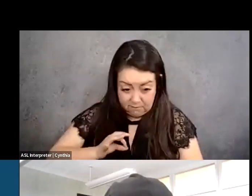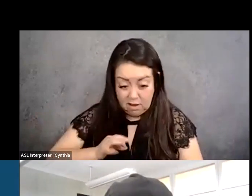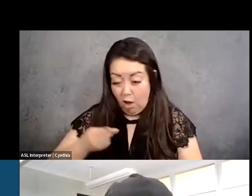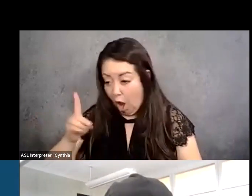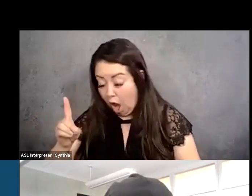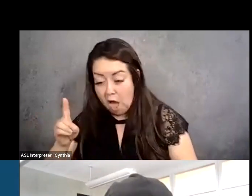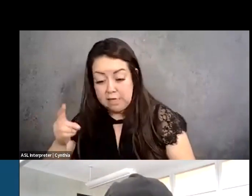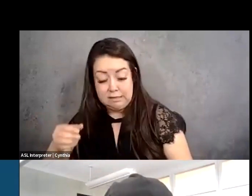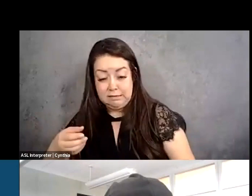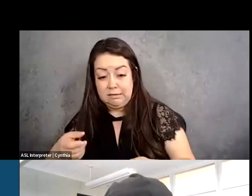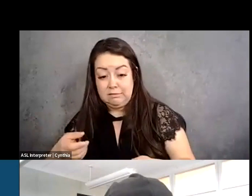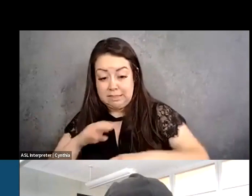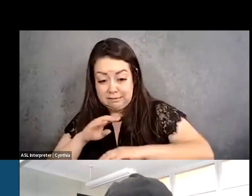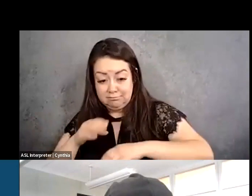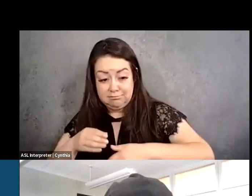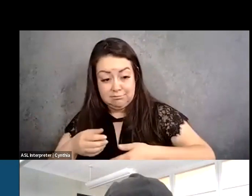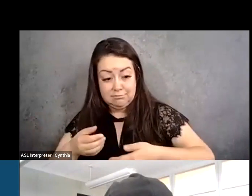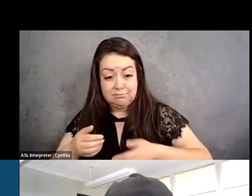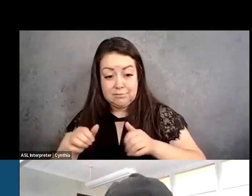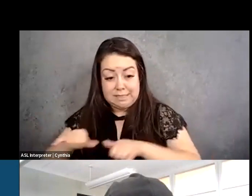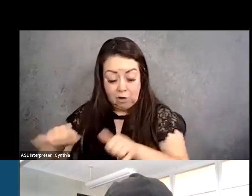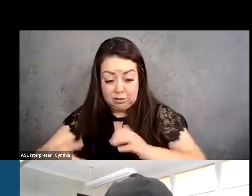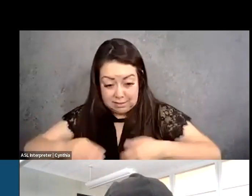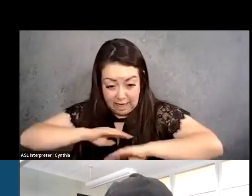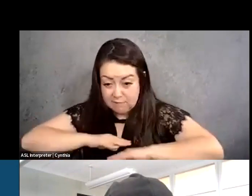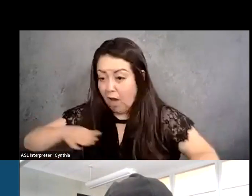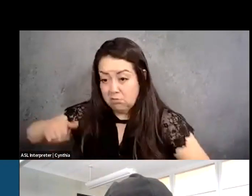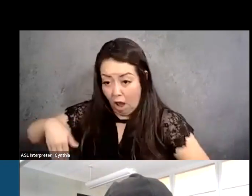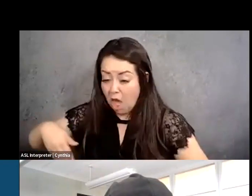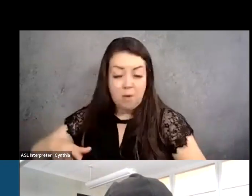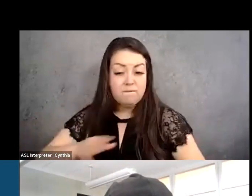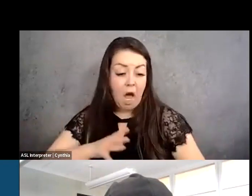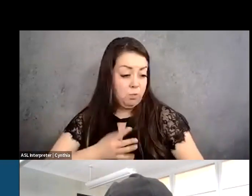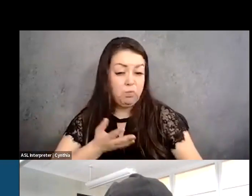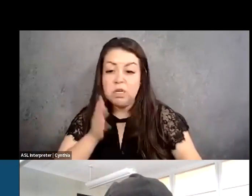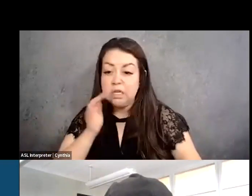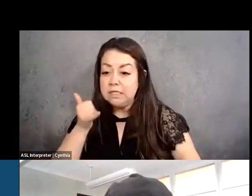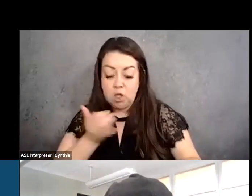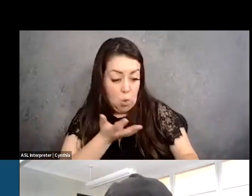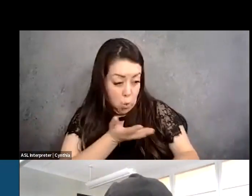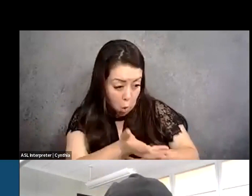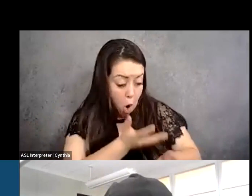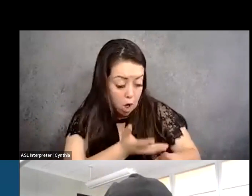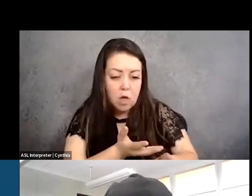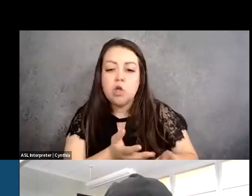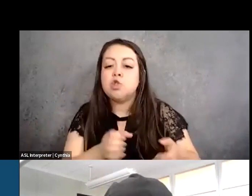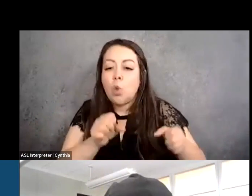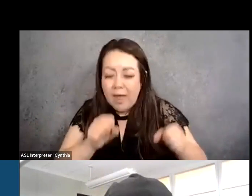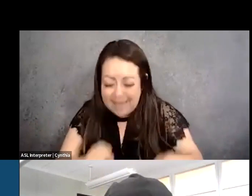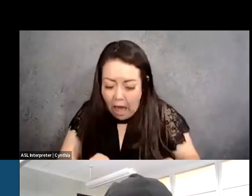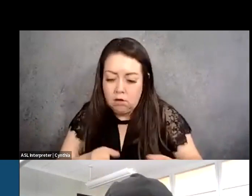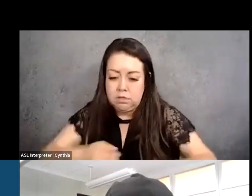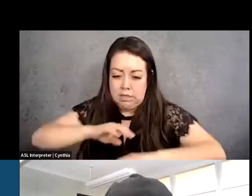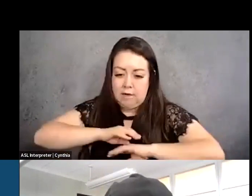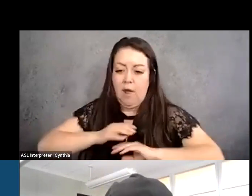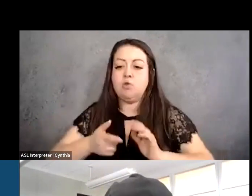compliance standards. And our goal right now is to work with those agencies to meet those HUD compliance standards to